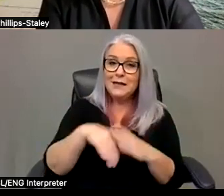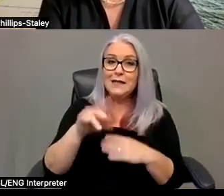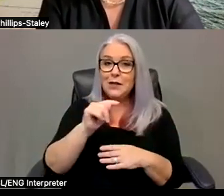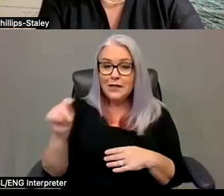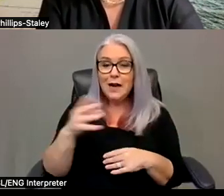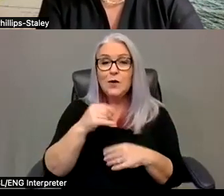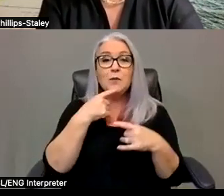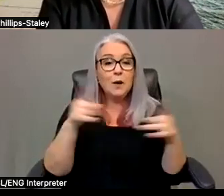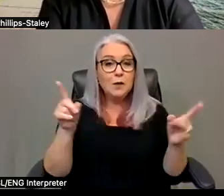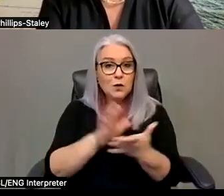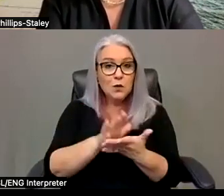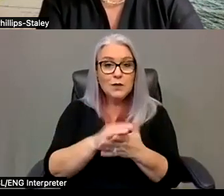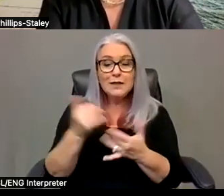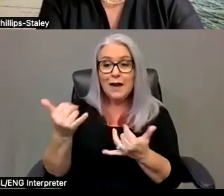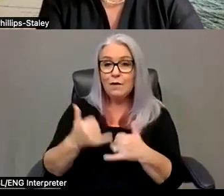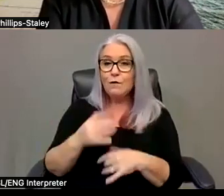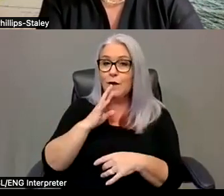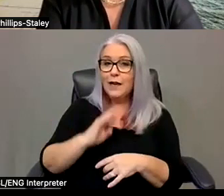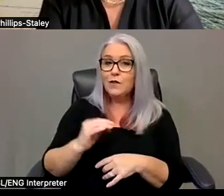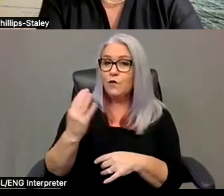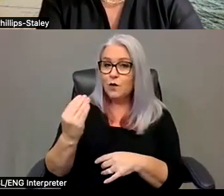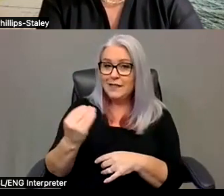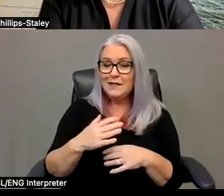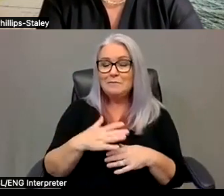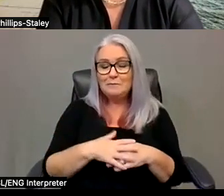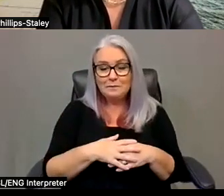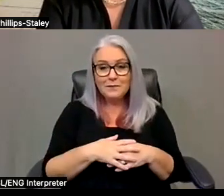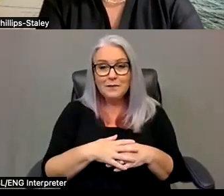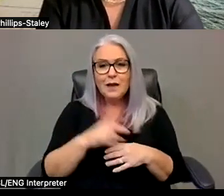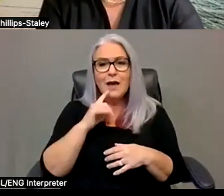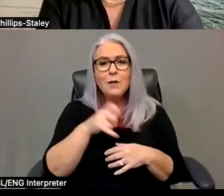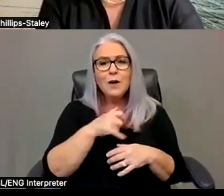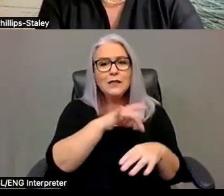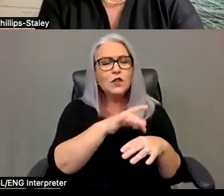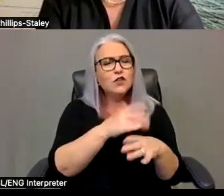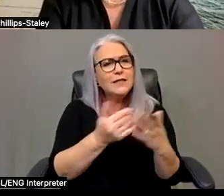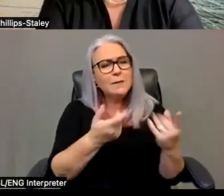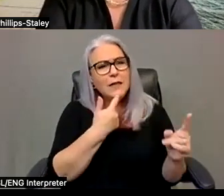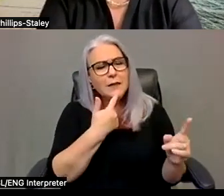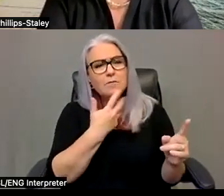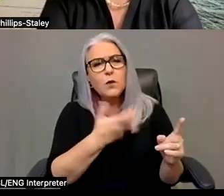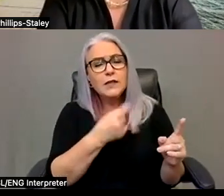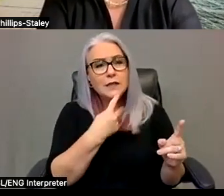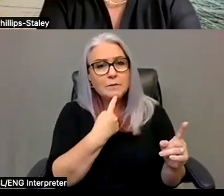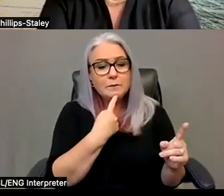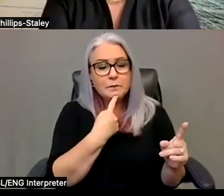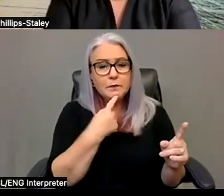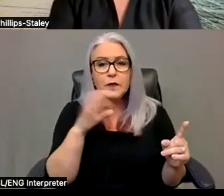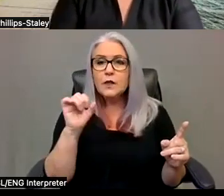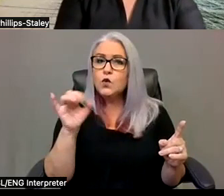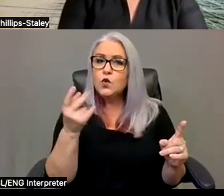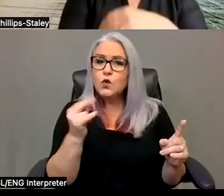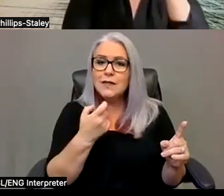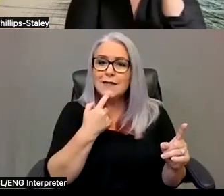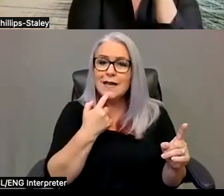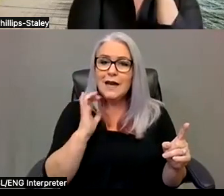schools. I just want to touch on something I heard at the beginning here. Susan said, our positions